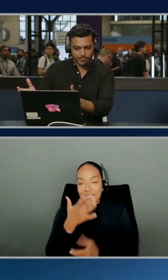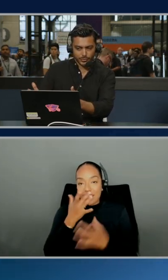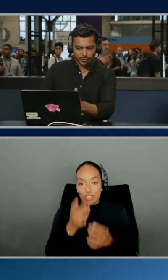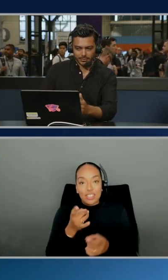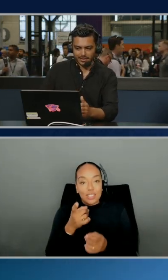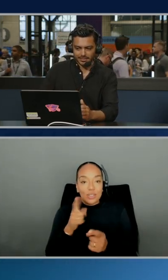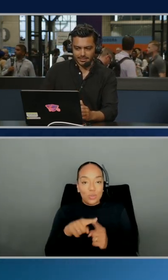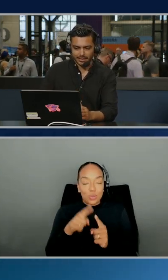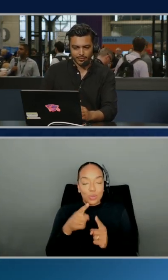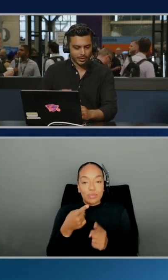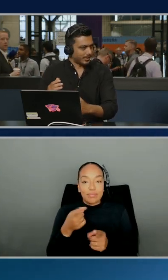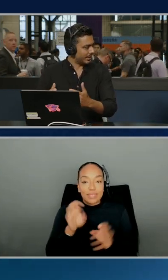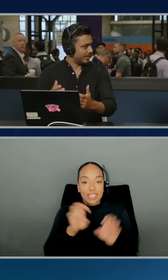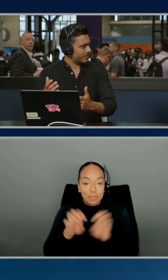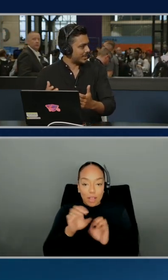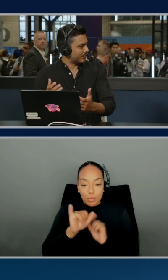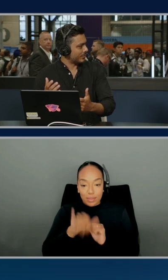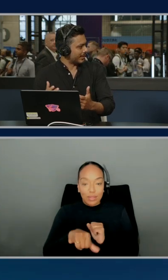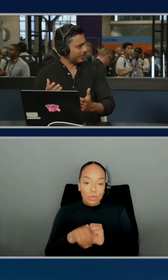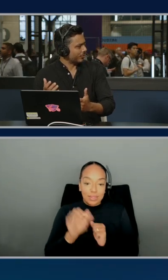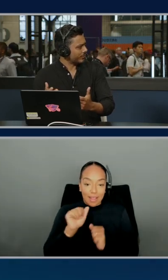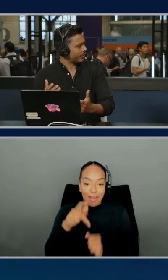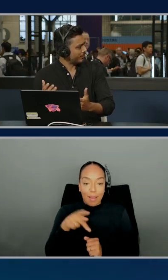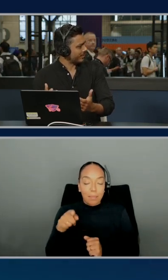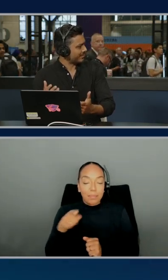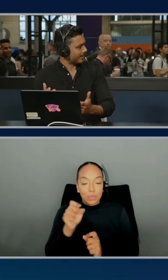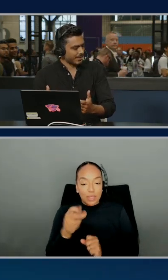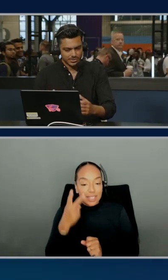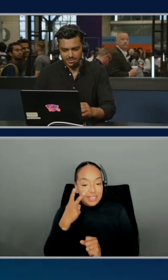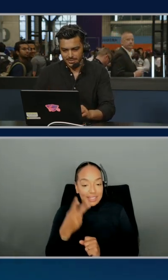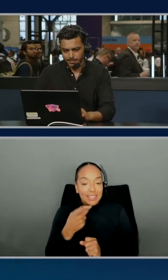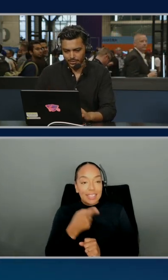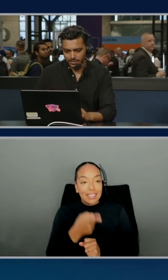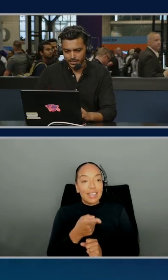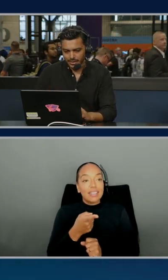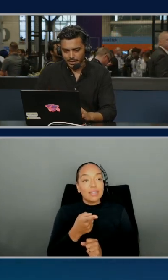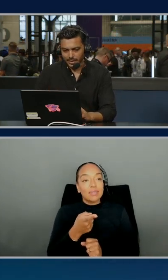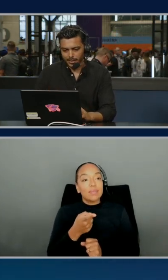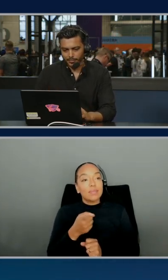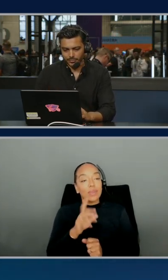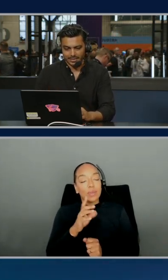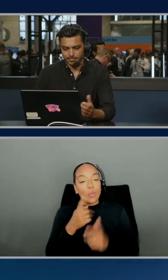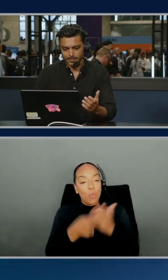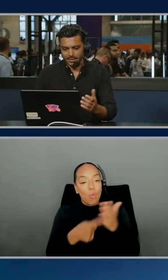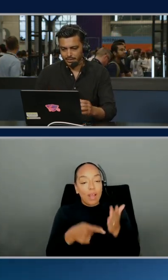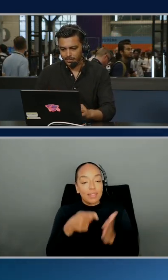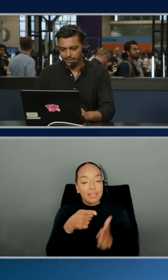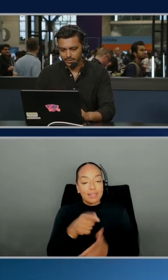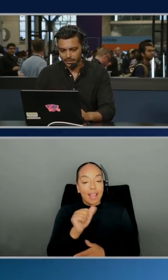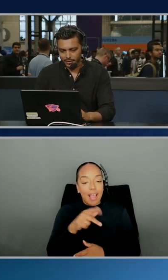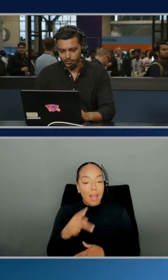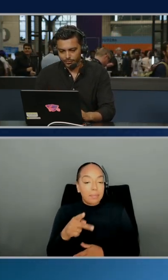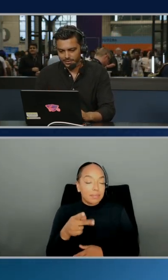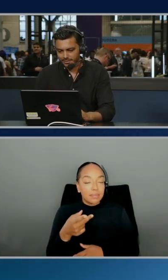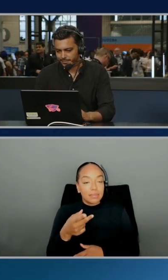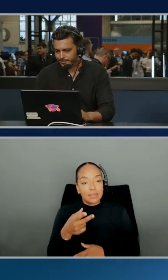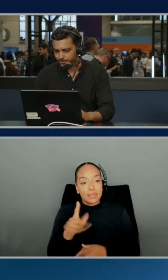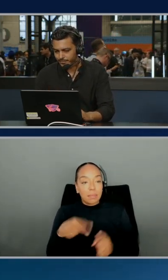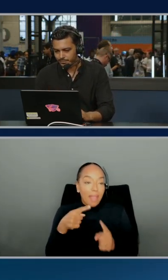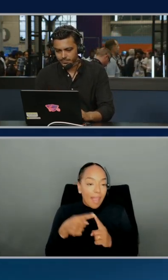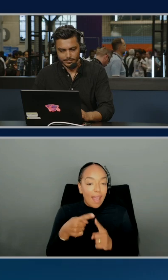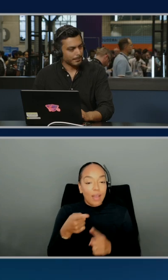get a preview on the right-hand side, which gives you like an overview of what this application is about. So let's maybe take a look at one of